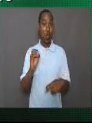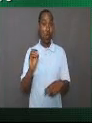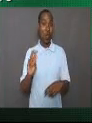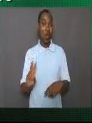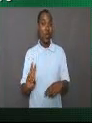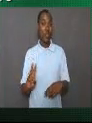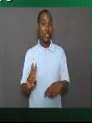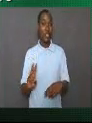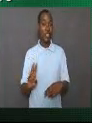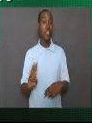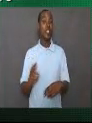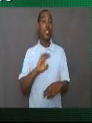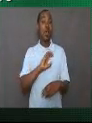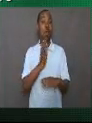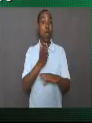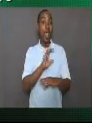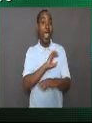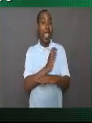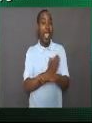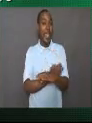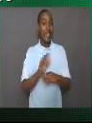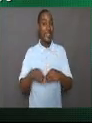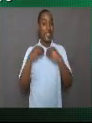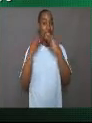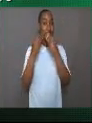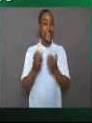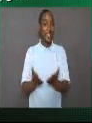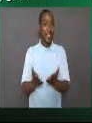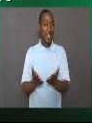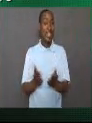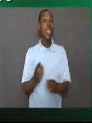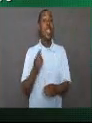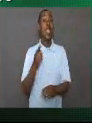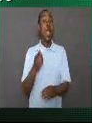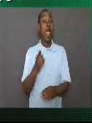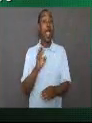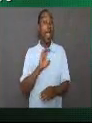to release energy that can be used by the cell.